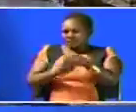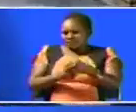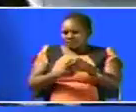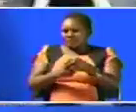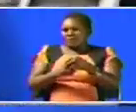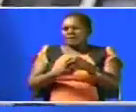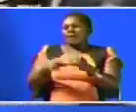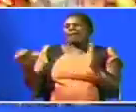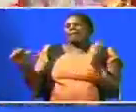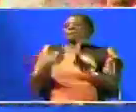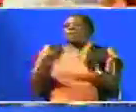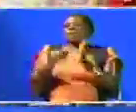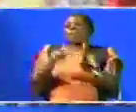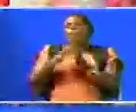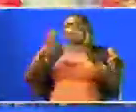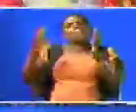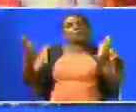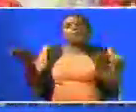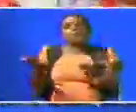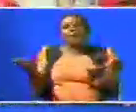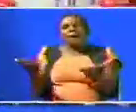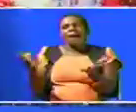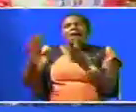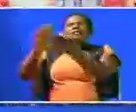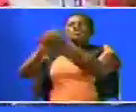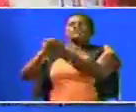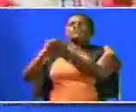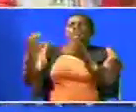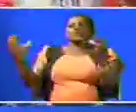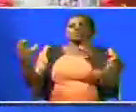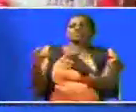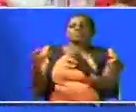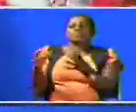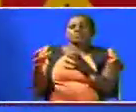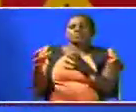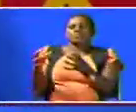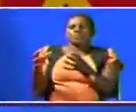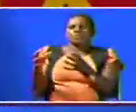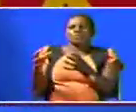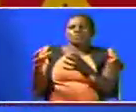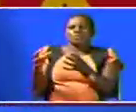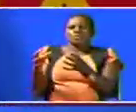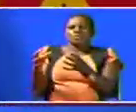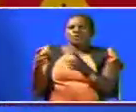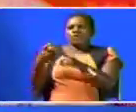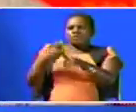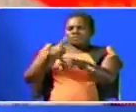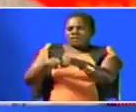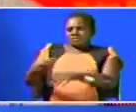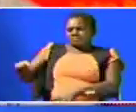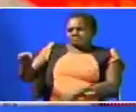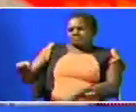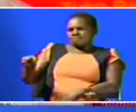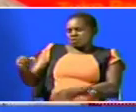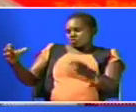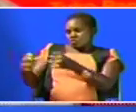out to expose more the simmering tension and differences that continue to haunt the ruling Jubilee Party since the handshake. While